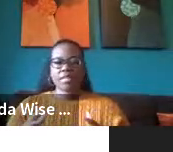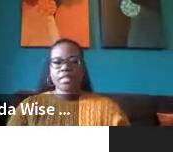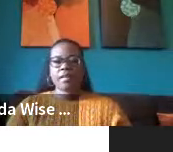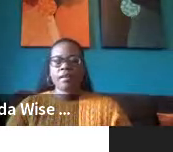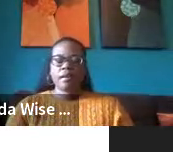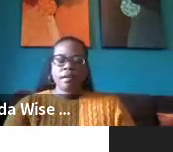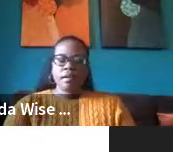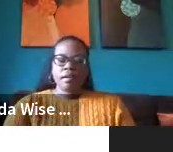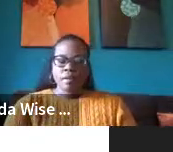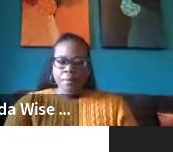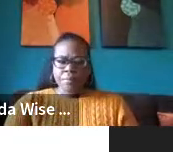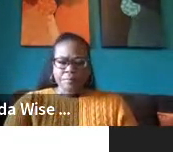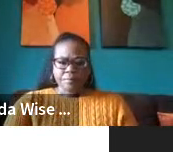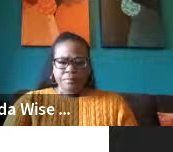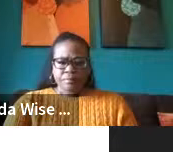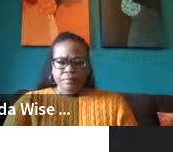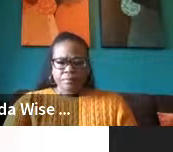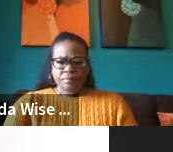going crazy.